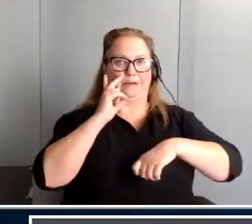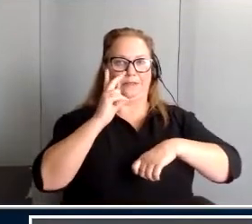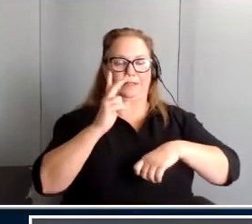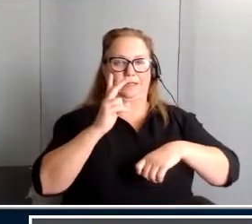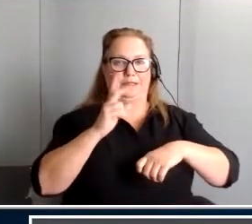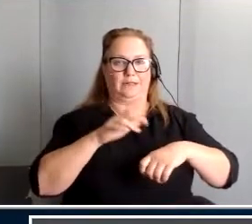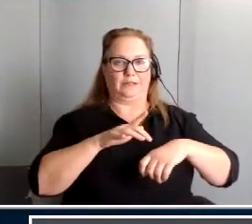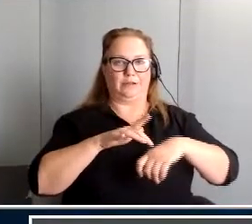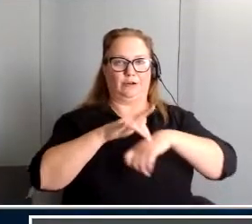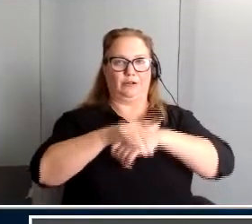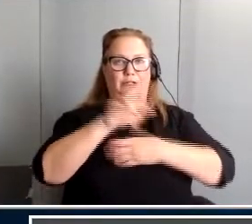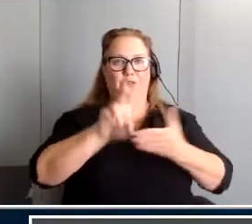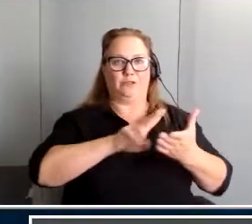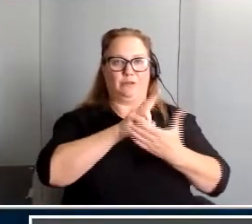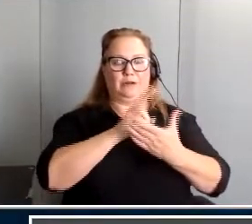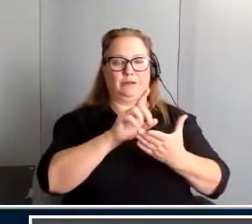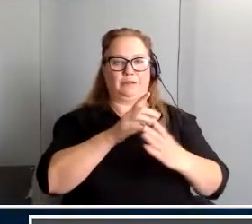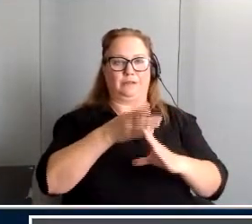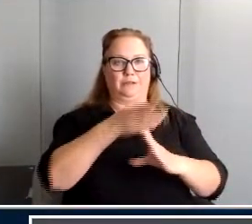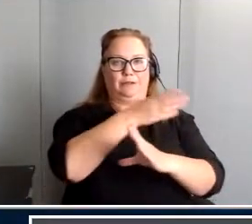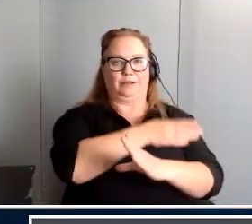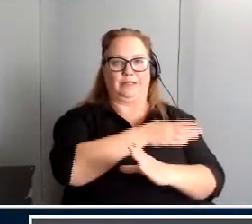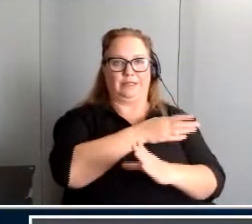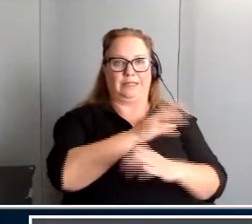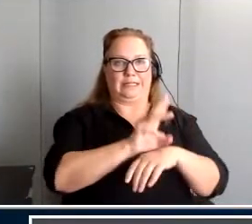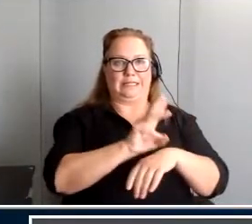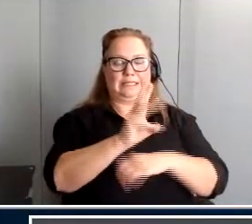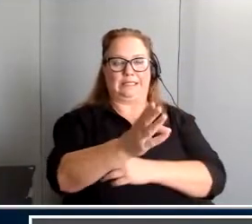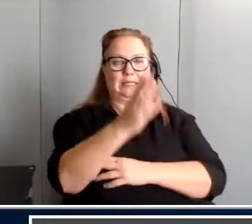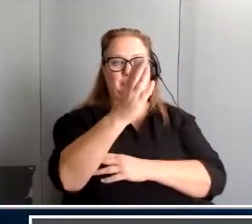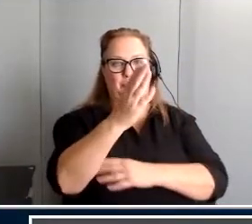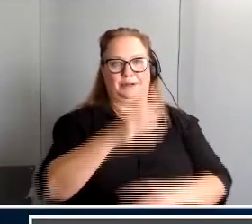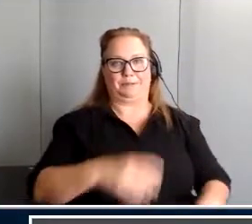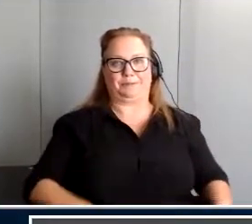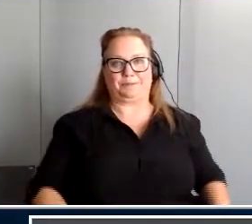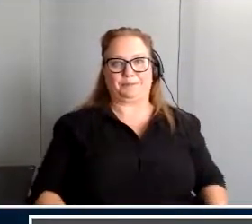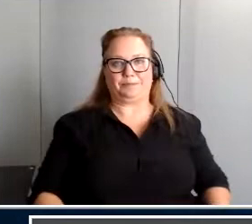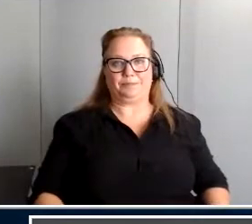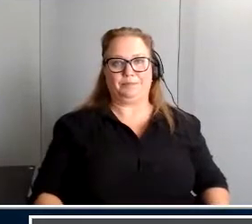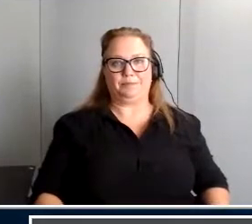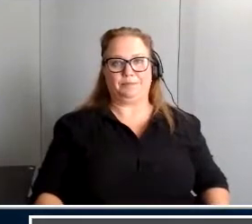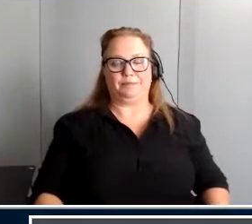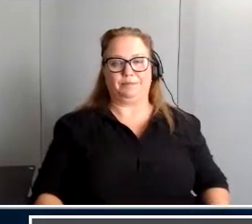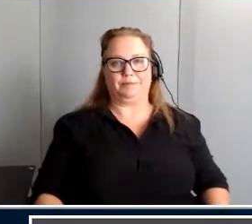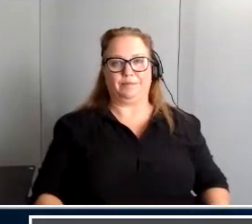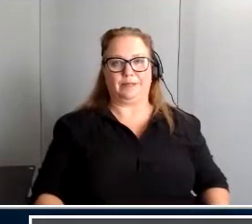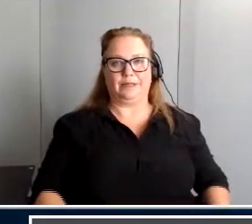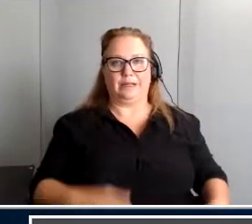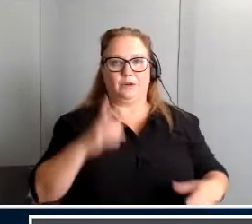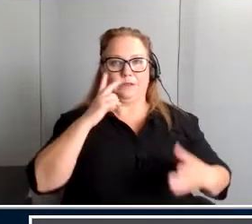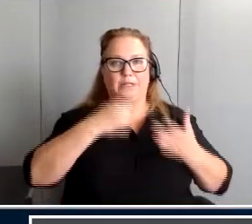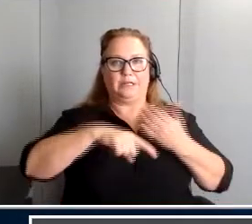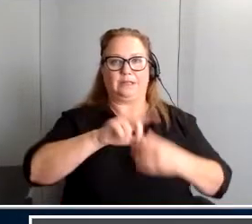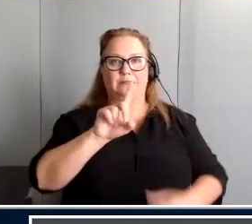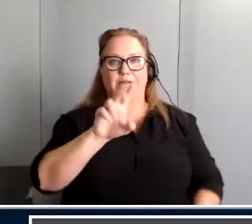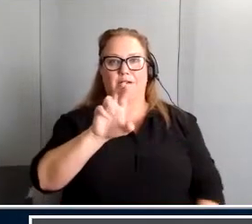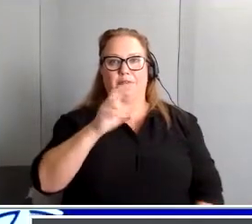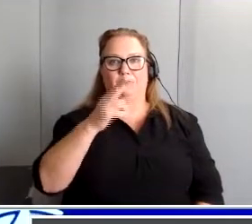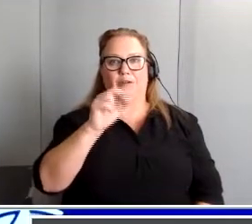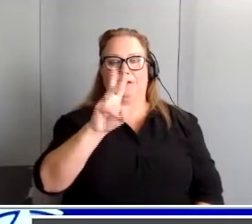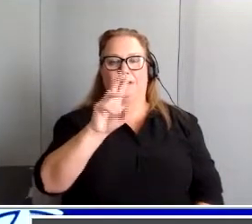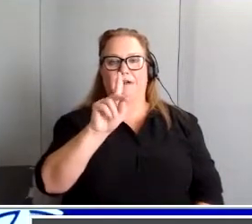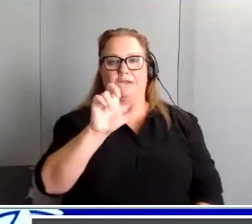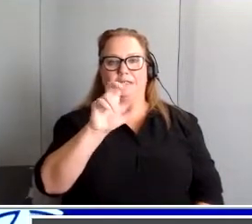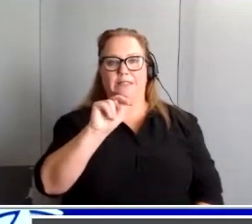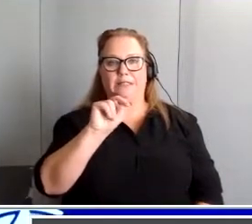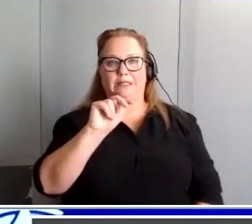2 hours. Yeah, it'll be real early there. I Okay. think it's 6 a.m. there. Okay. Spruce up. I will see you for open mics next week. Dr. Hawkinson, your final thoughts. I mean,